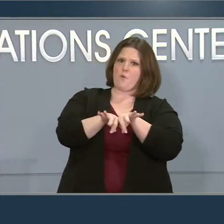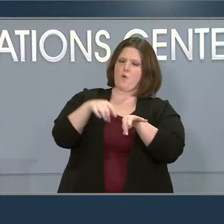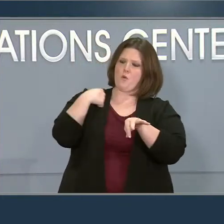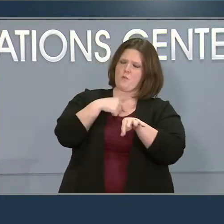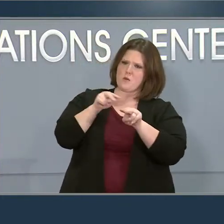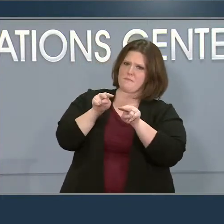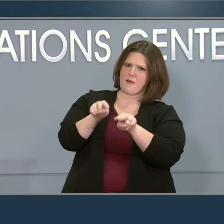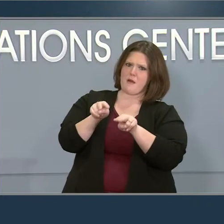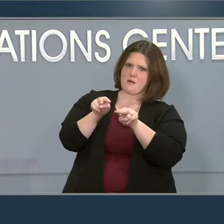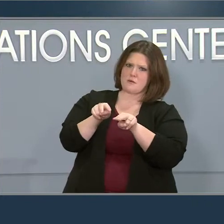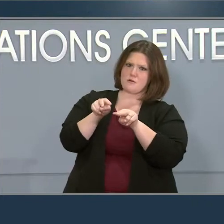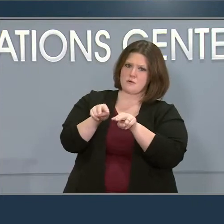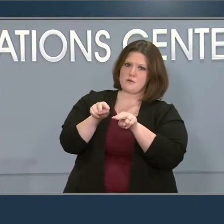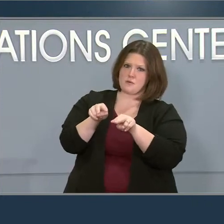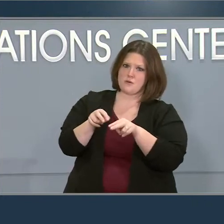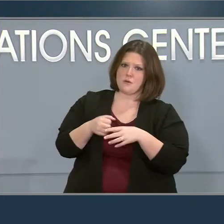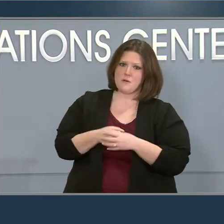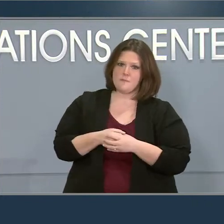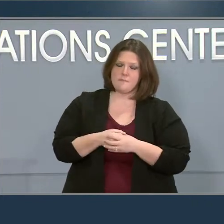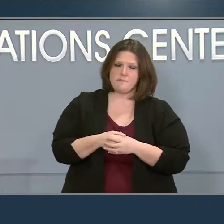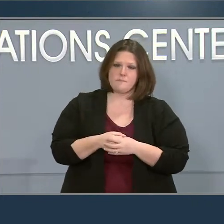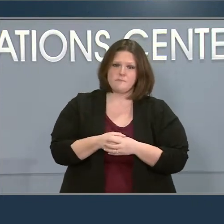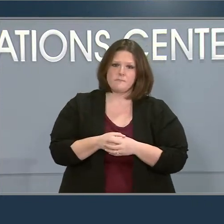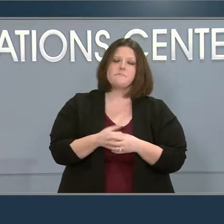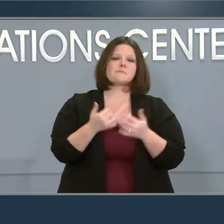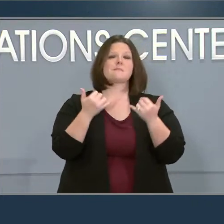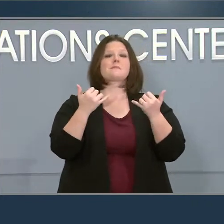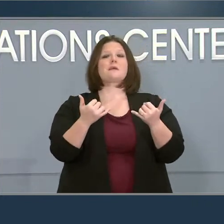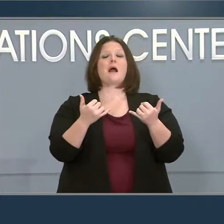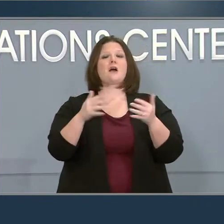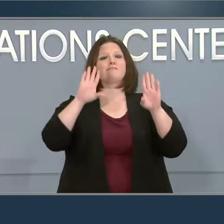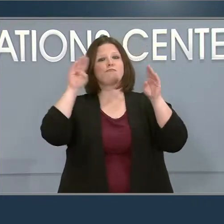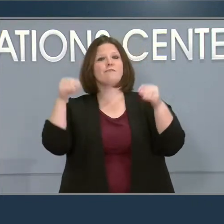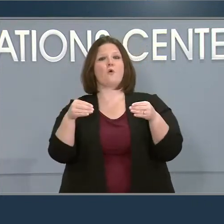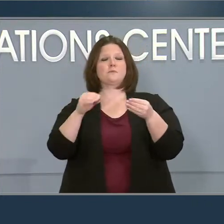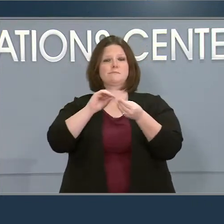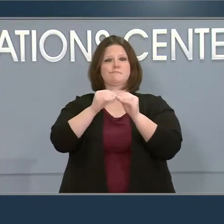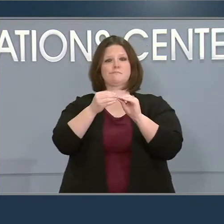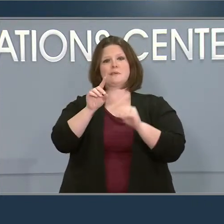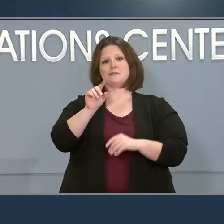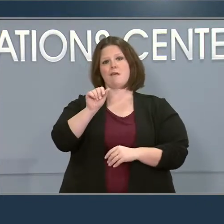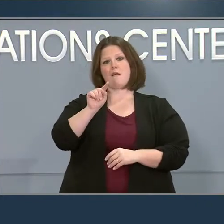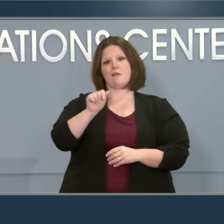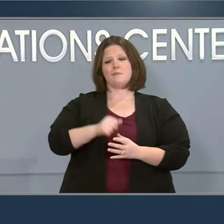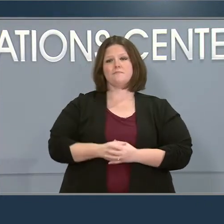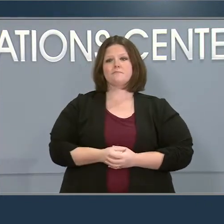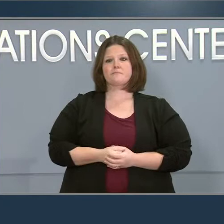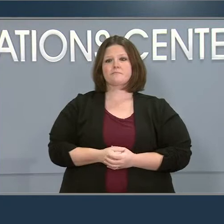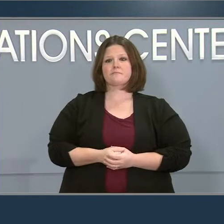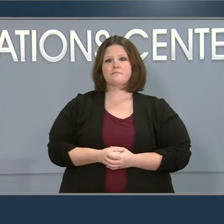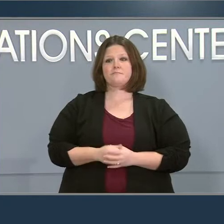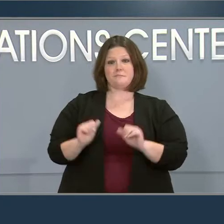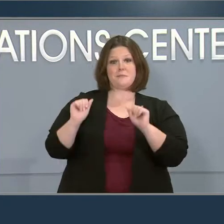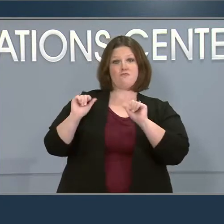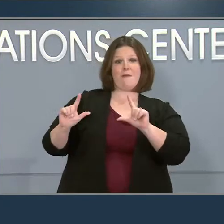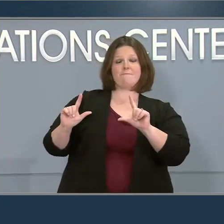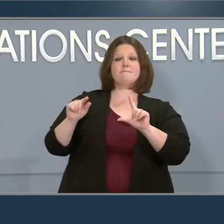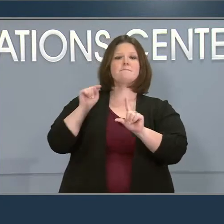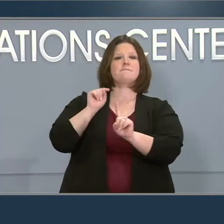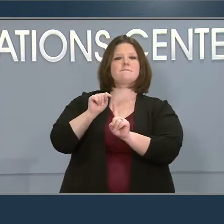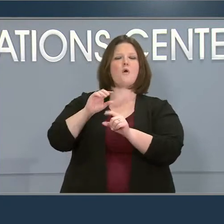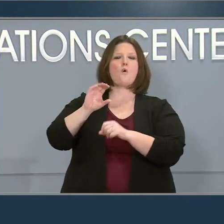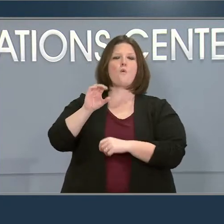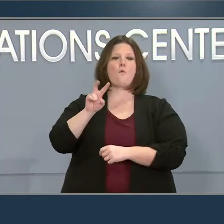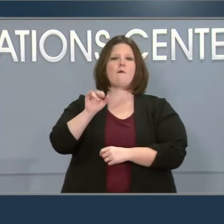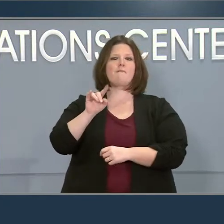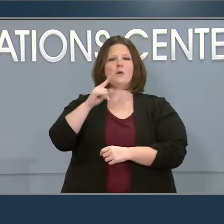variant. And with that, we'll dive into the data. This first graph looks at people who come into the emergency department with